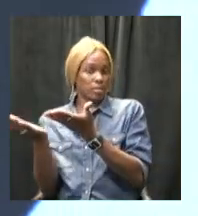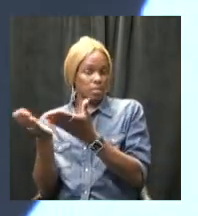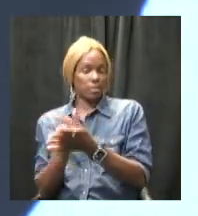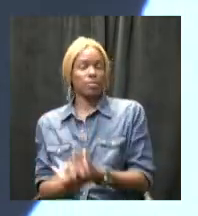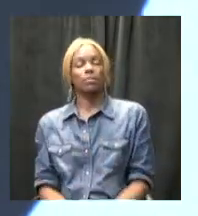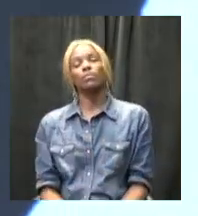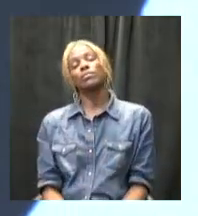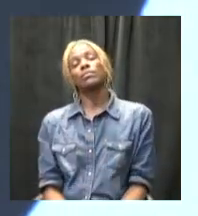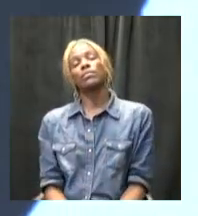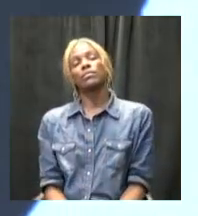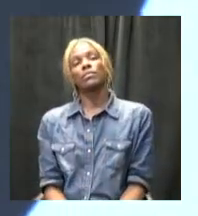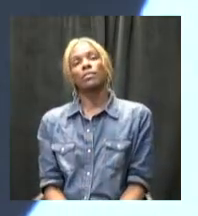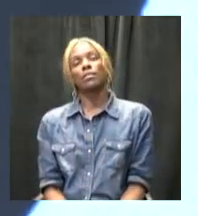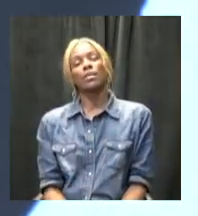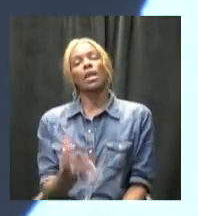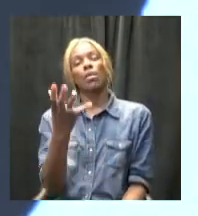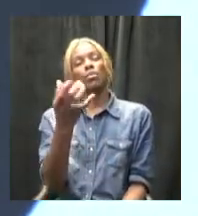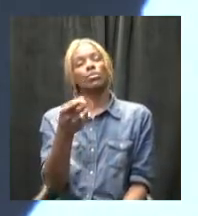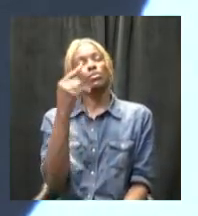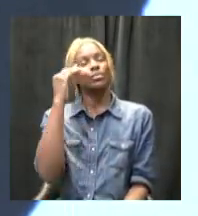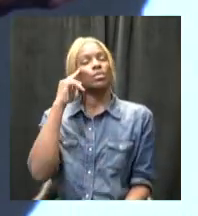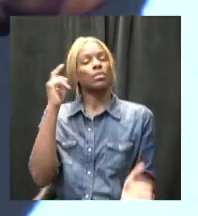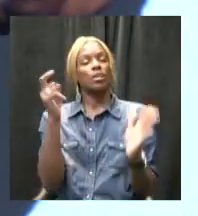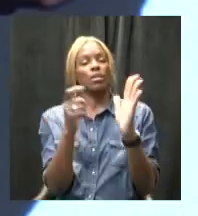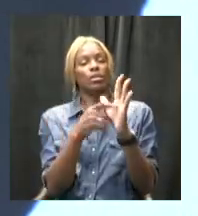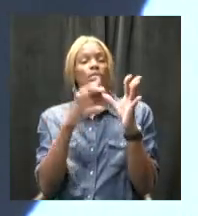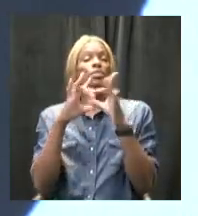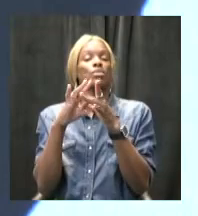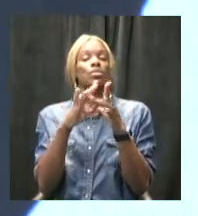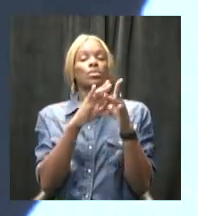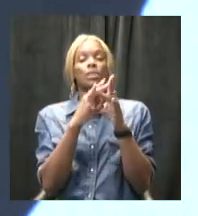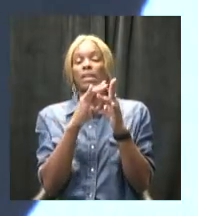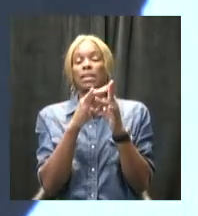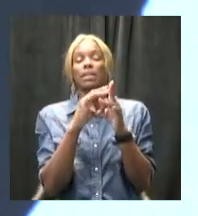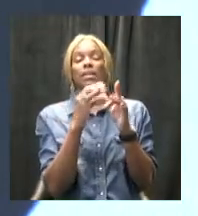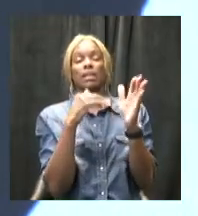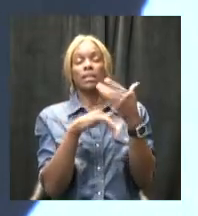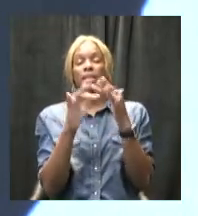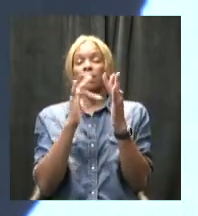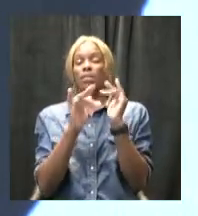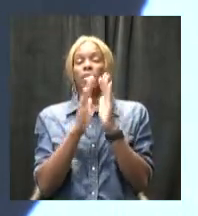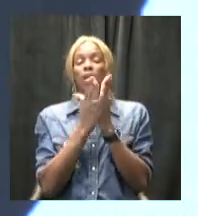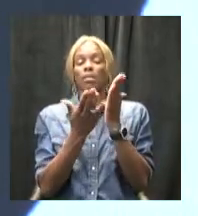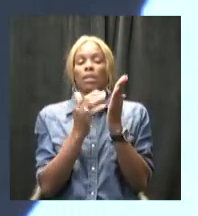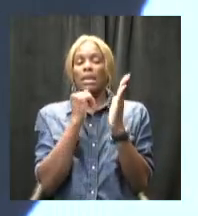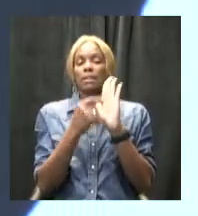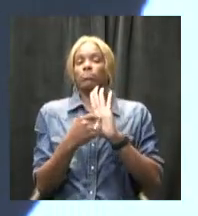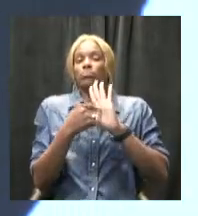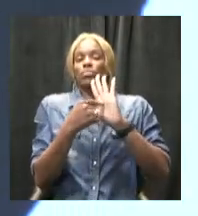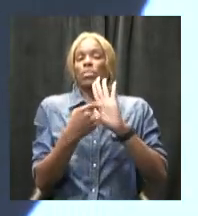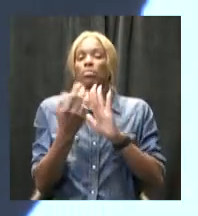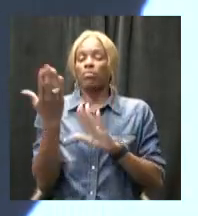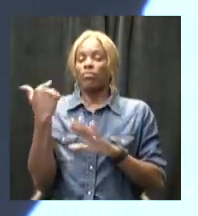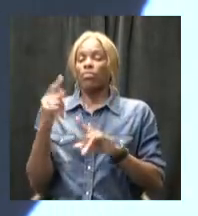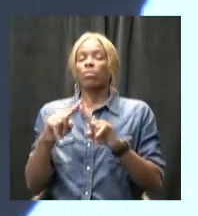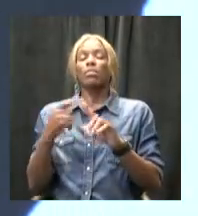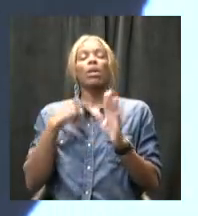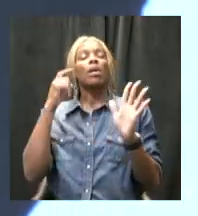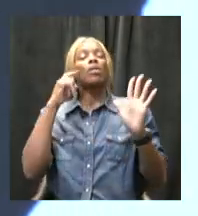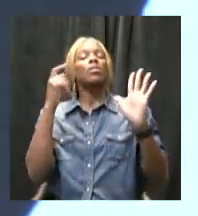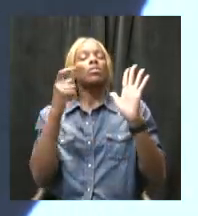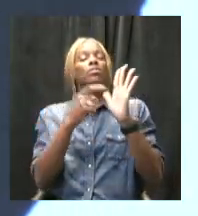catch. I want you to see the unity in the text. I didn't highlight this earlier, but I want you to notice that most